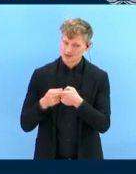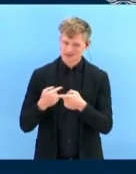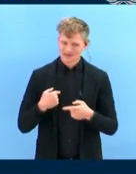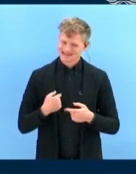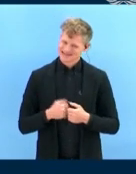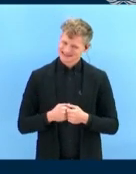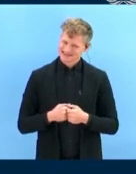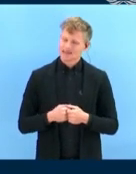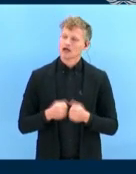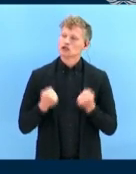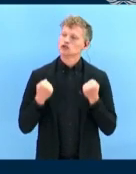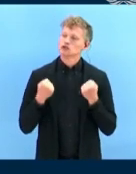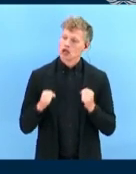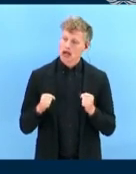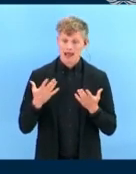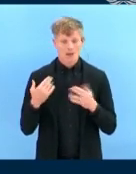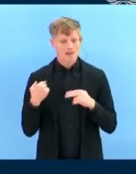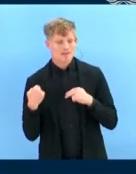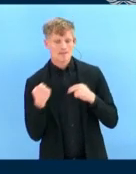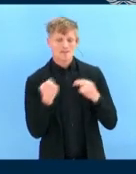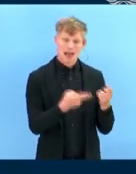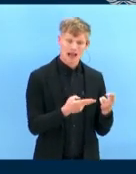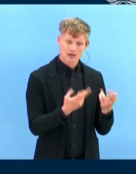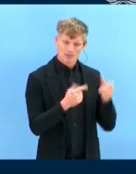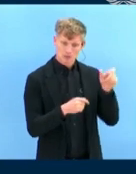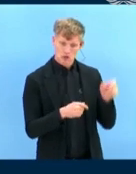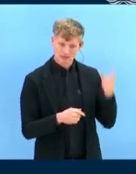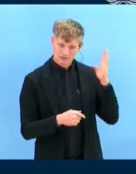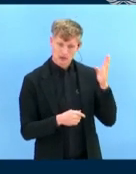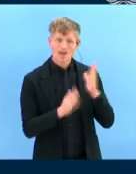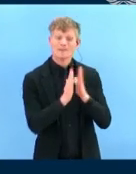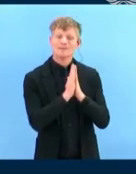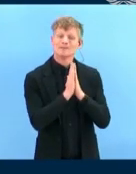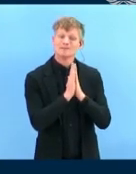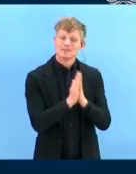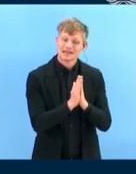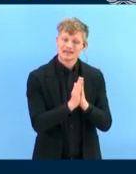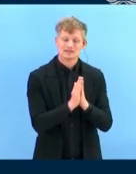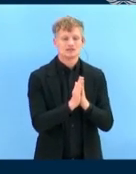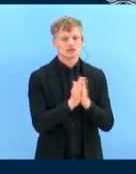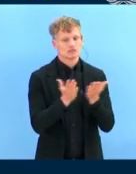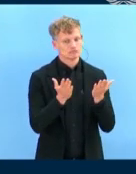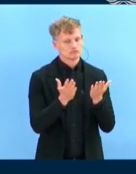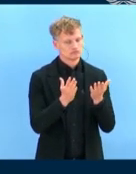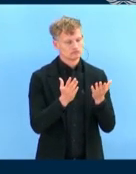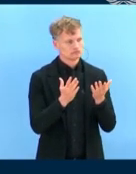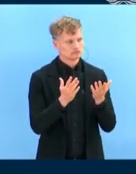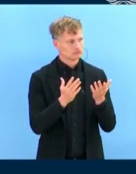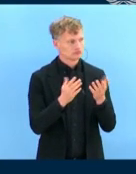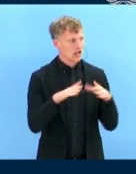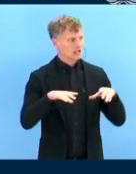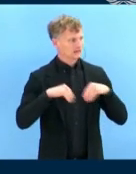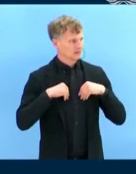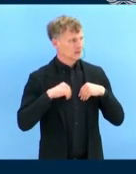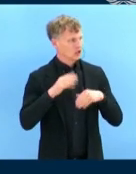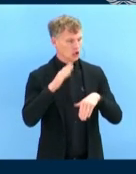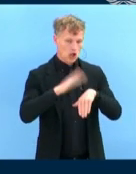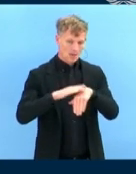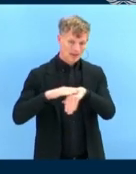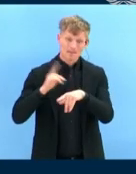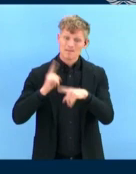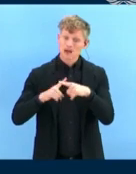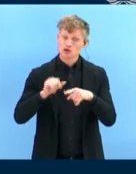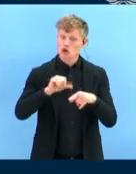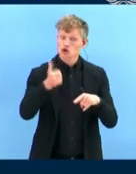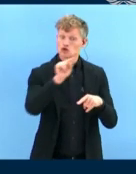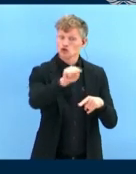And can I please return to the speaker and ask the speaker please to take on board the comments that have been made, and indeed ask other